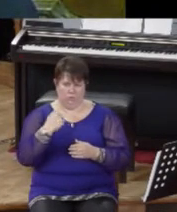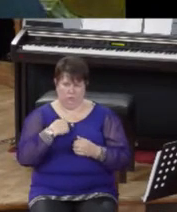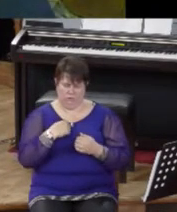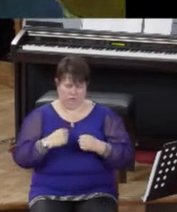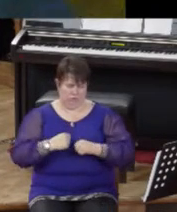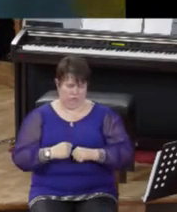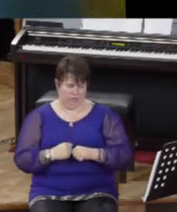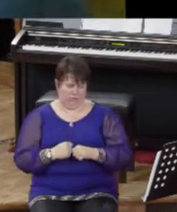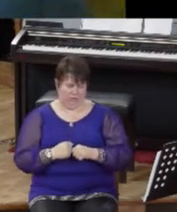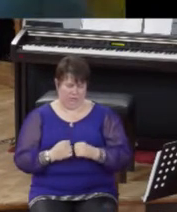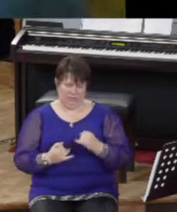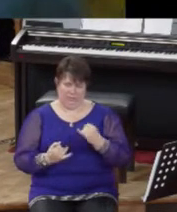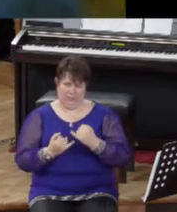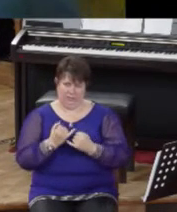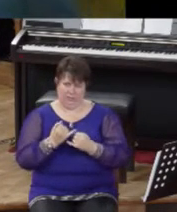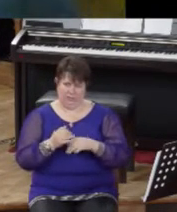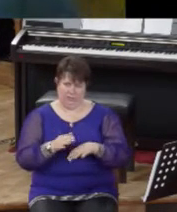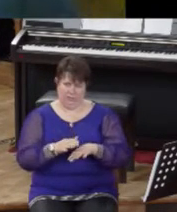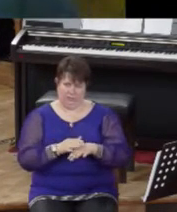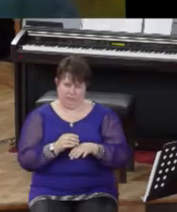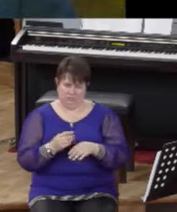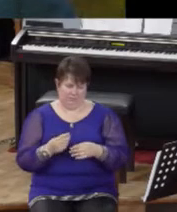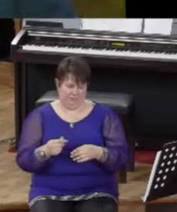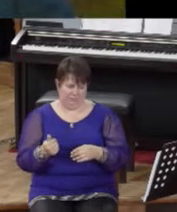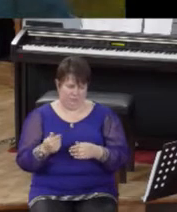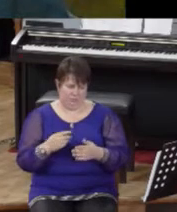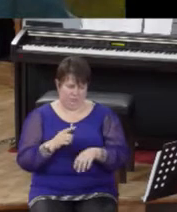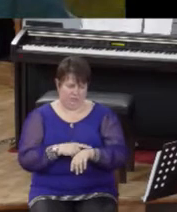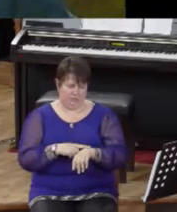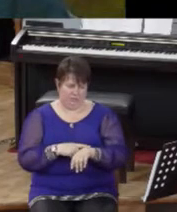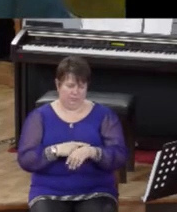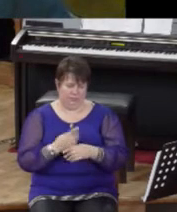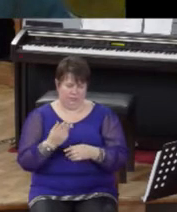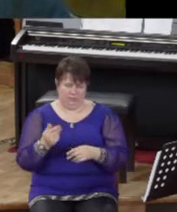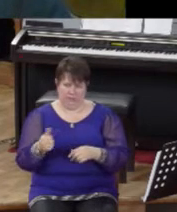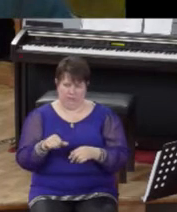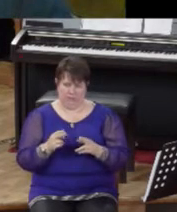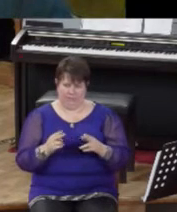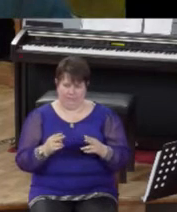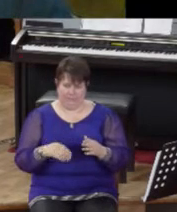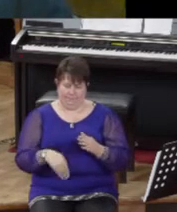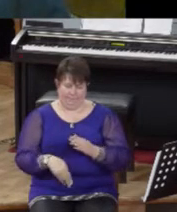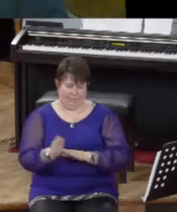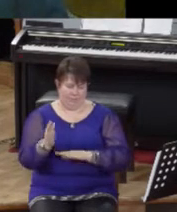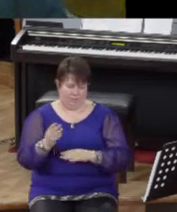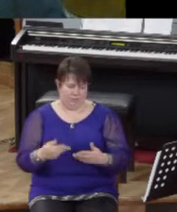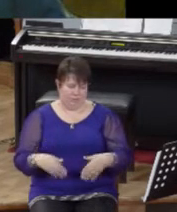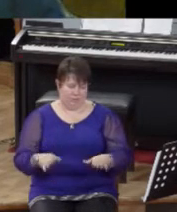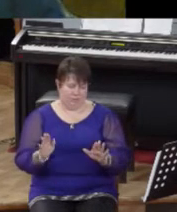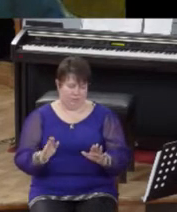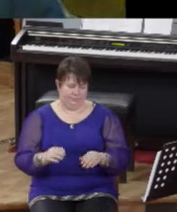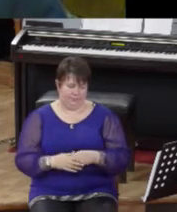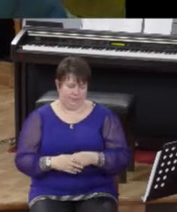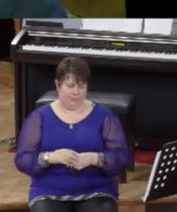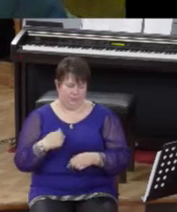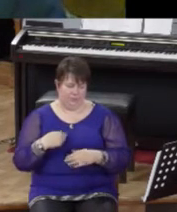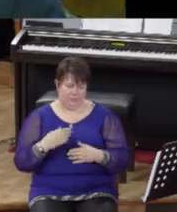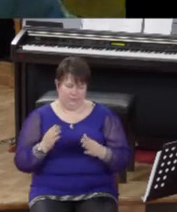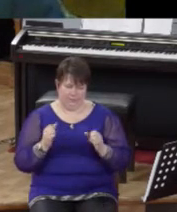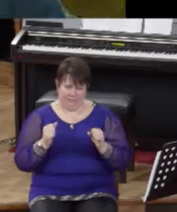last only for a time and then pass away. But we come today to affirm once more that we